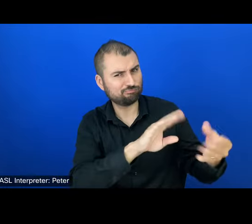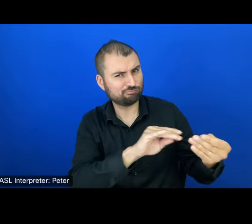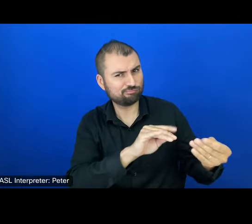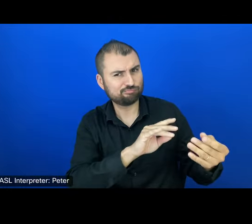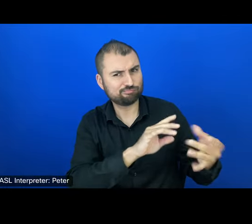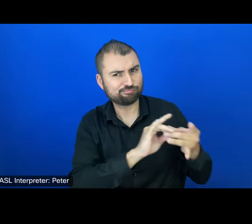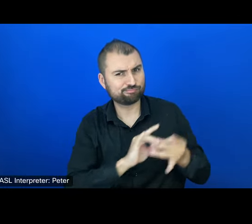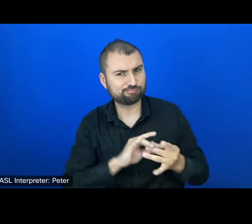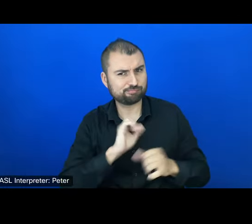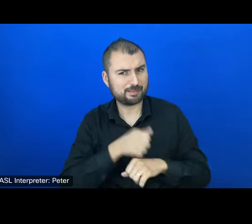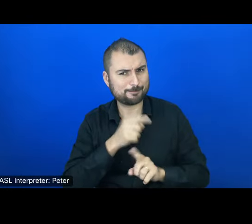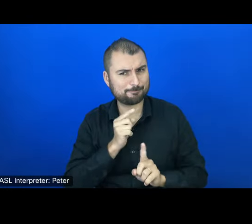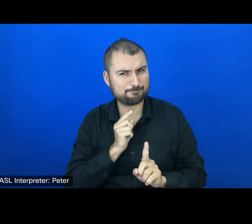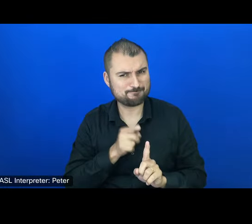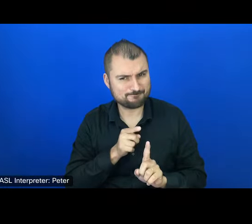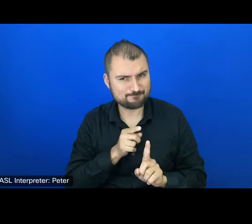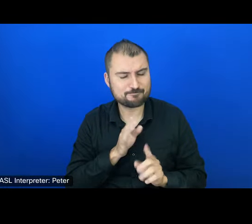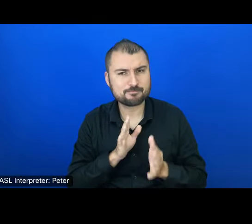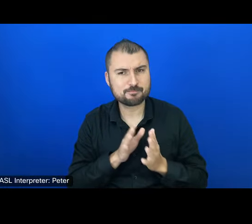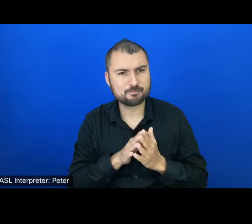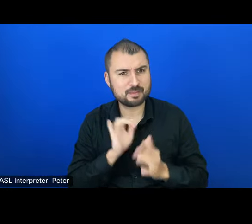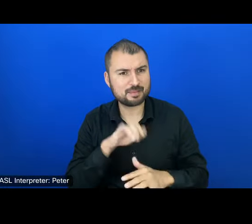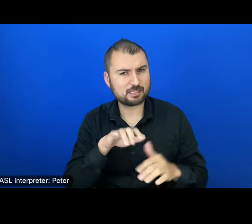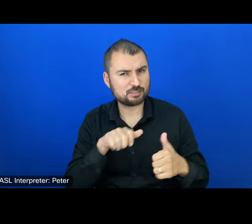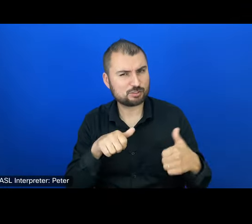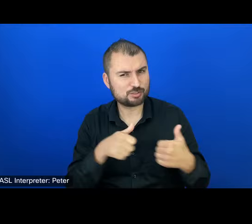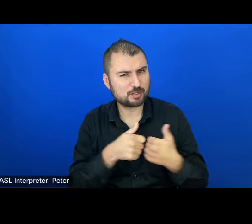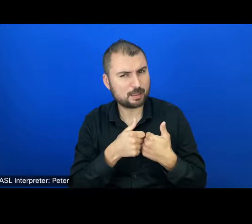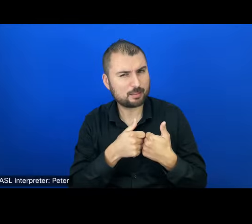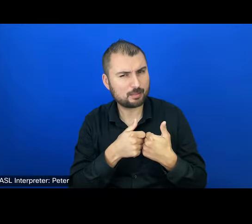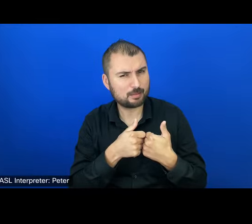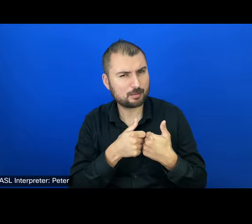that's the challenge of having something that's more